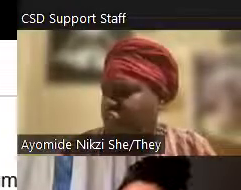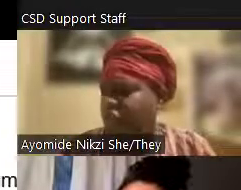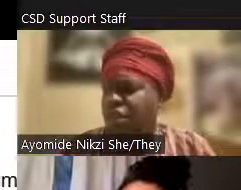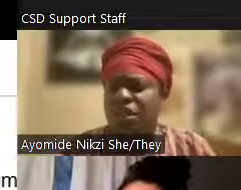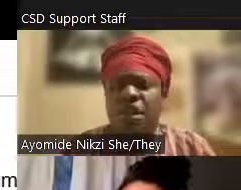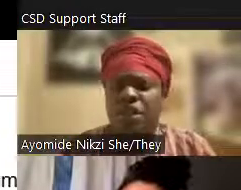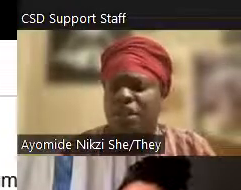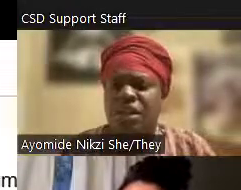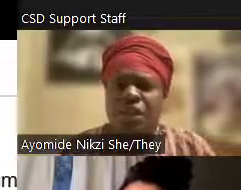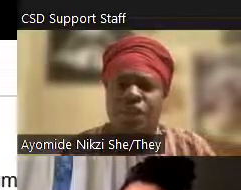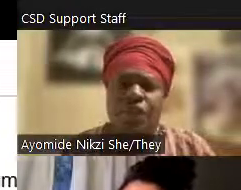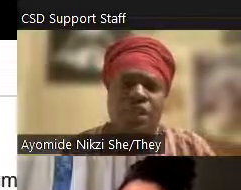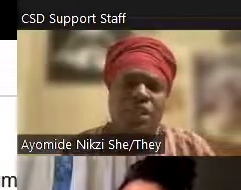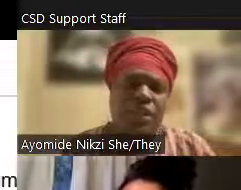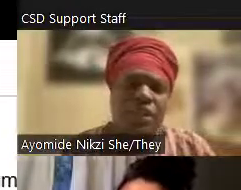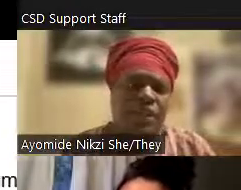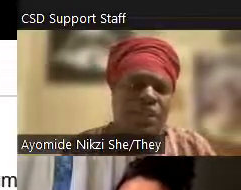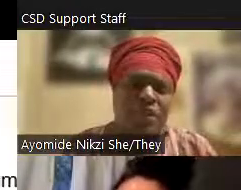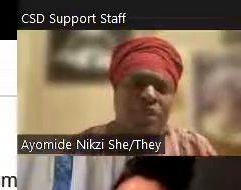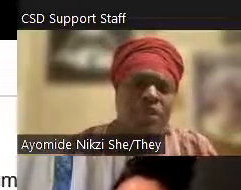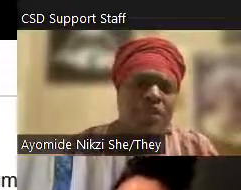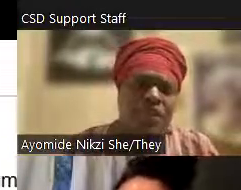CMOB, will you conduct the vote